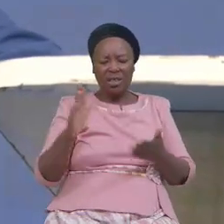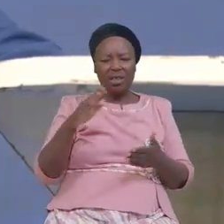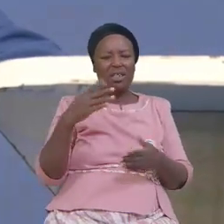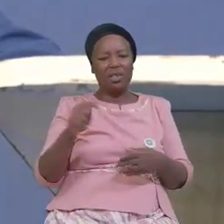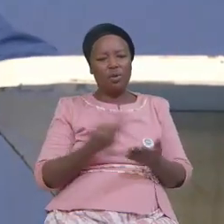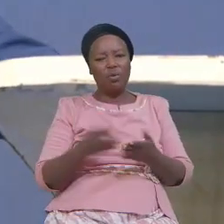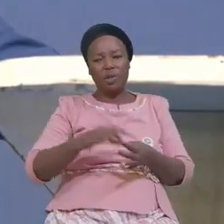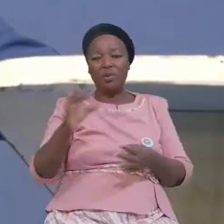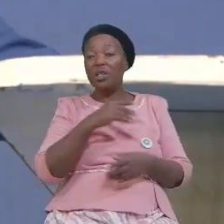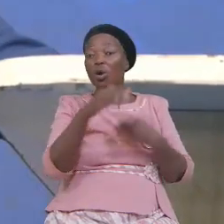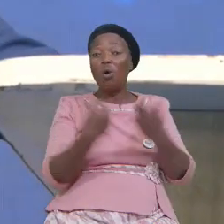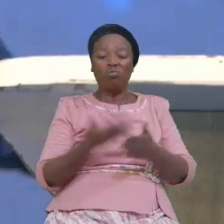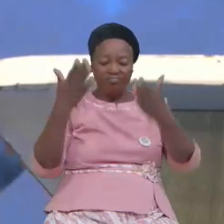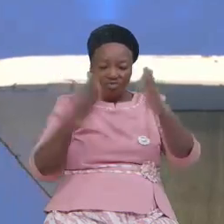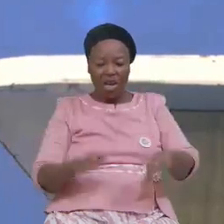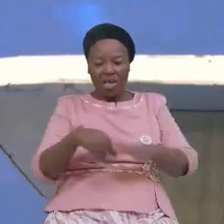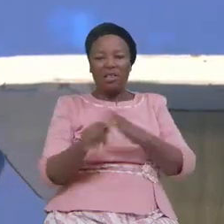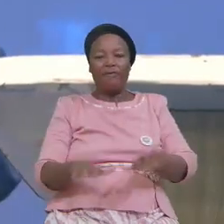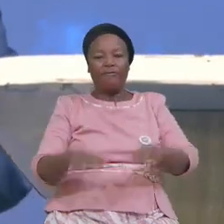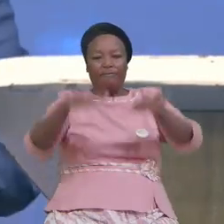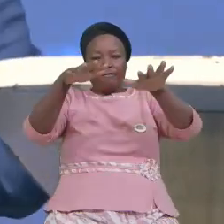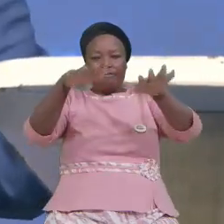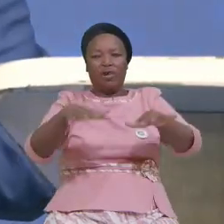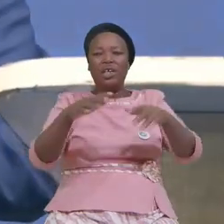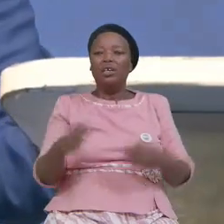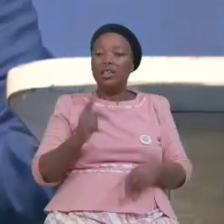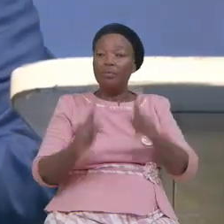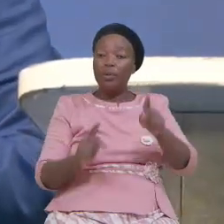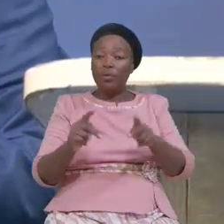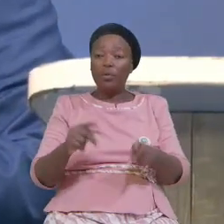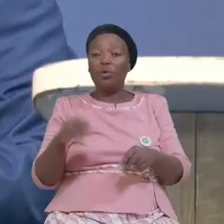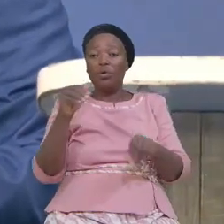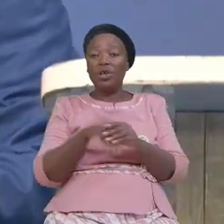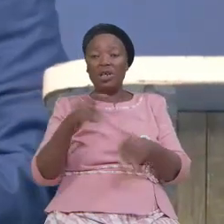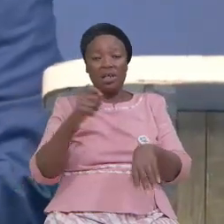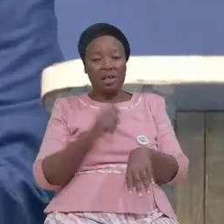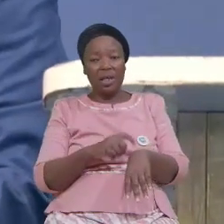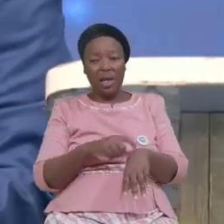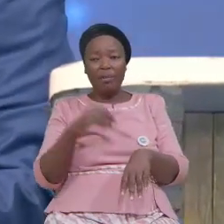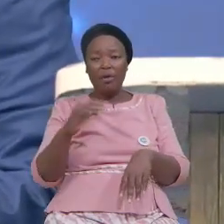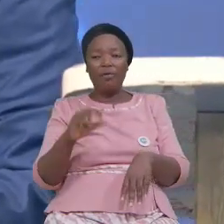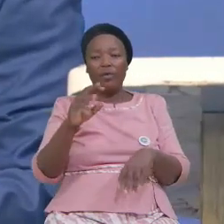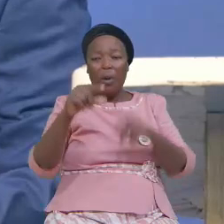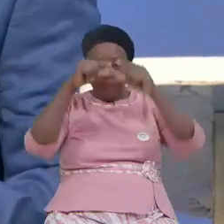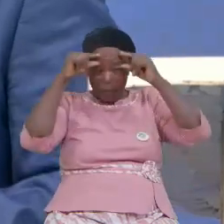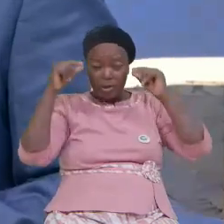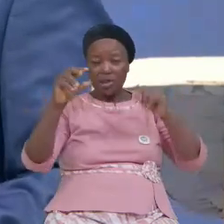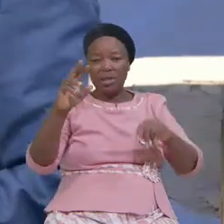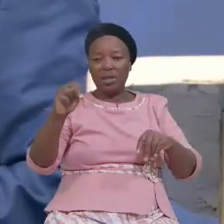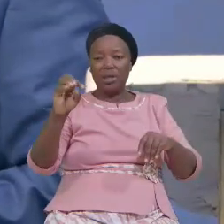perished in the flood. The people in the time of Moses, all through